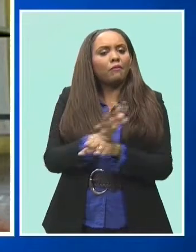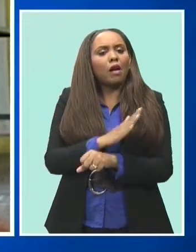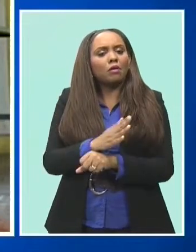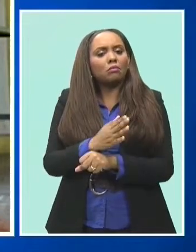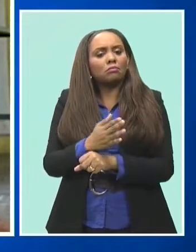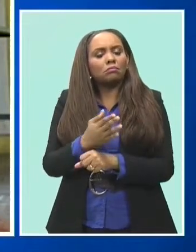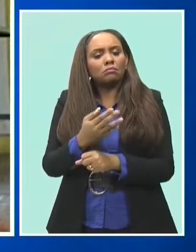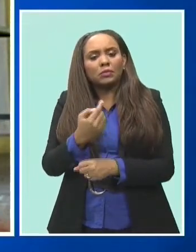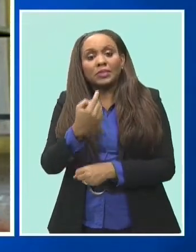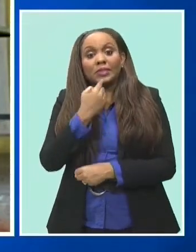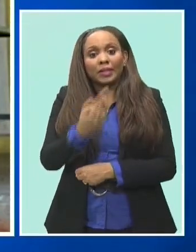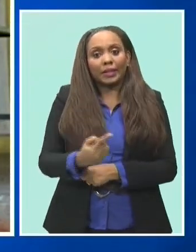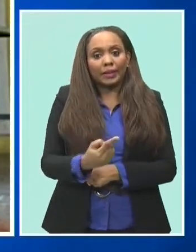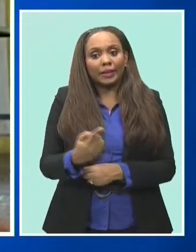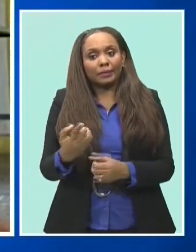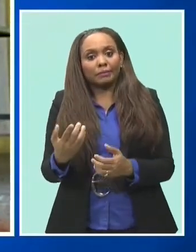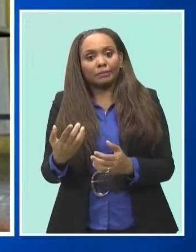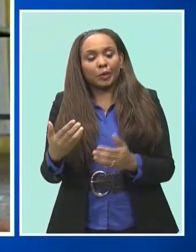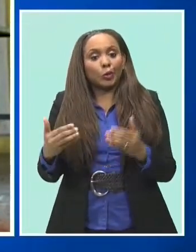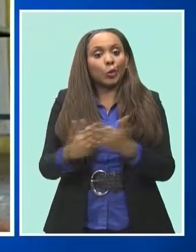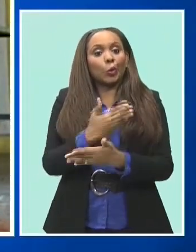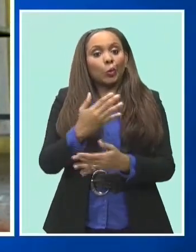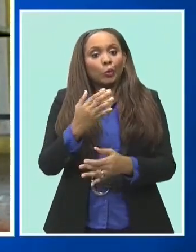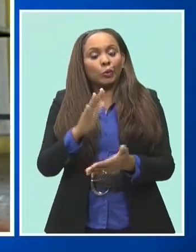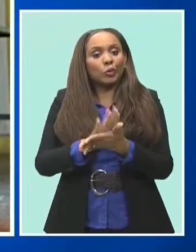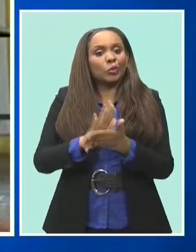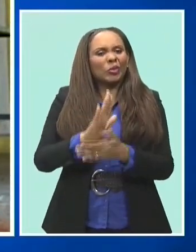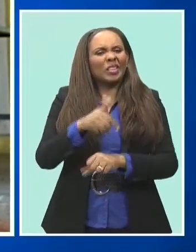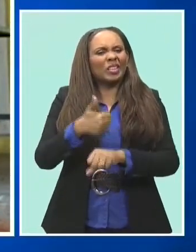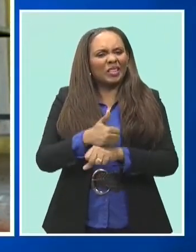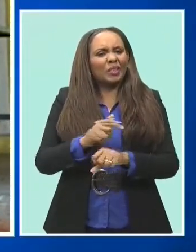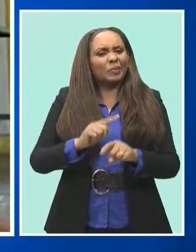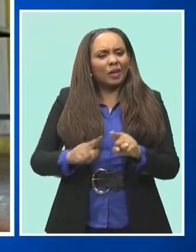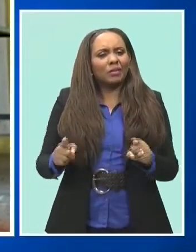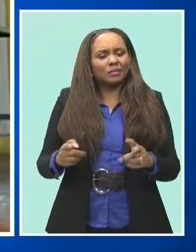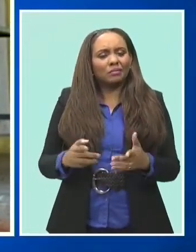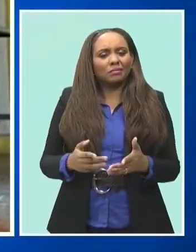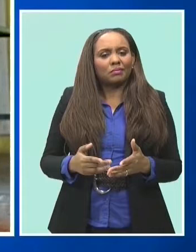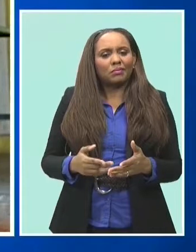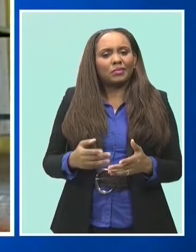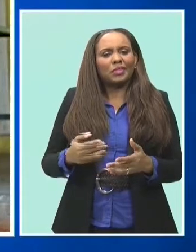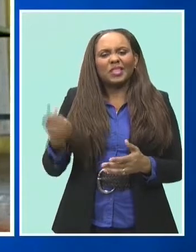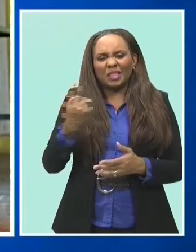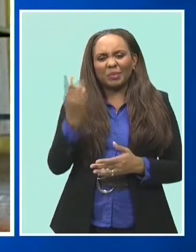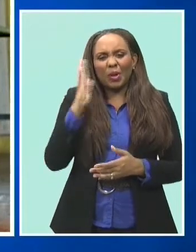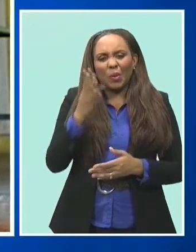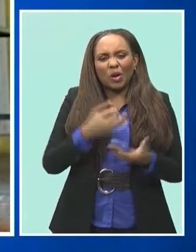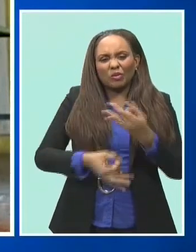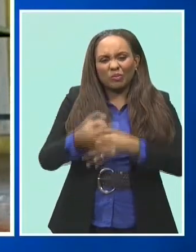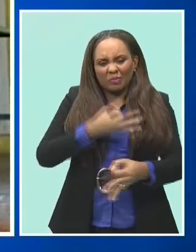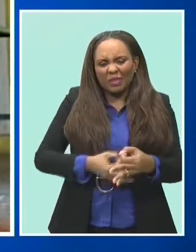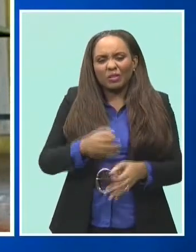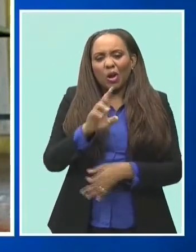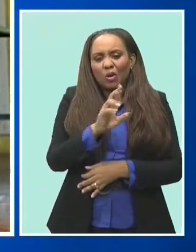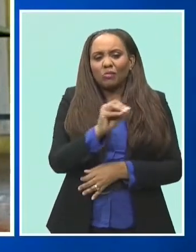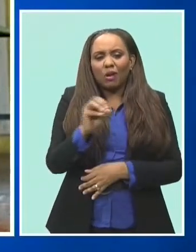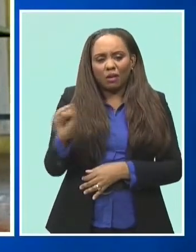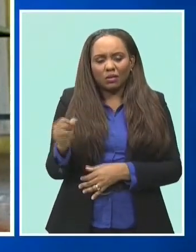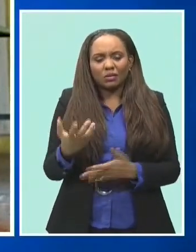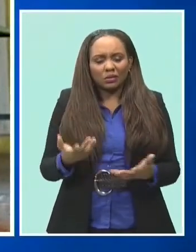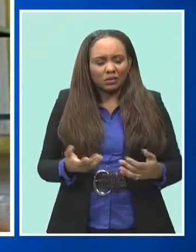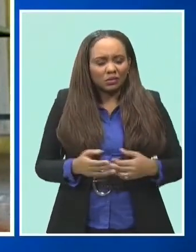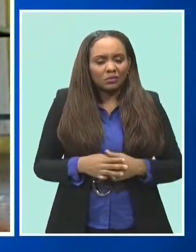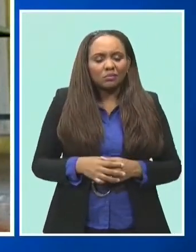seeing the government's persistence in its ability to go out and get a